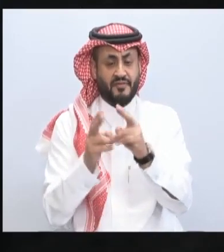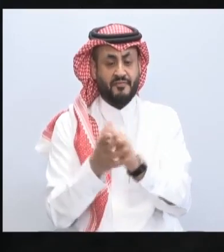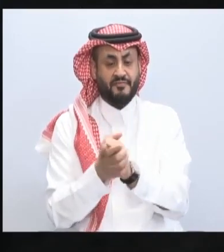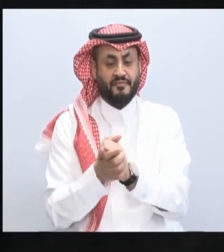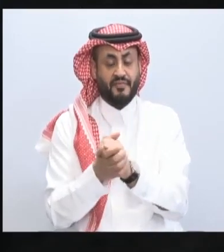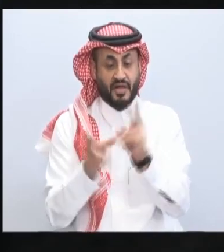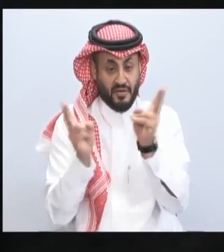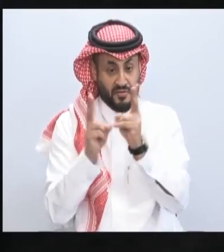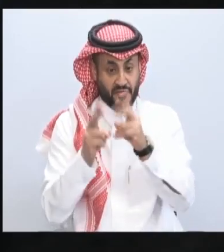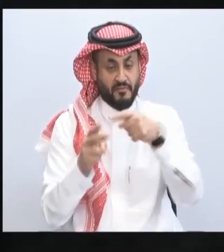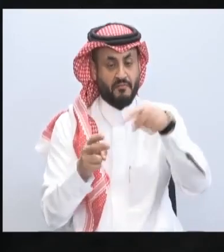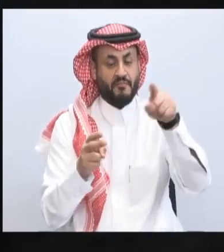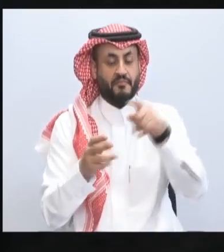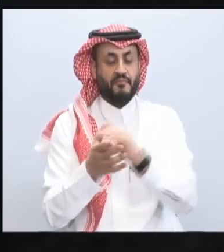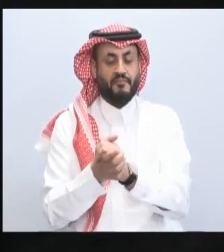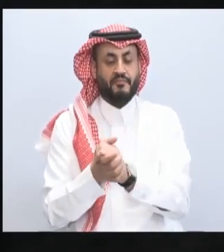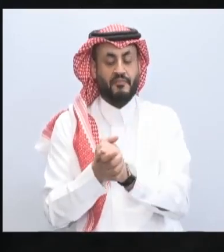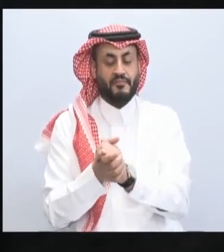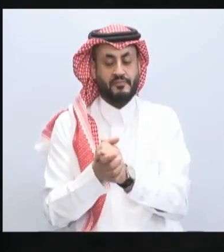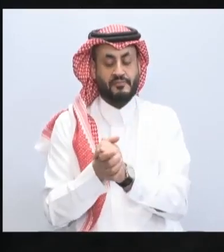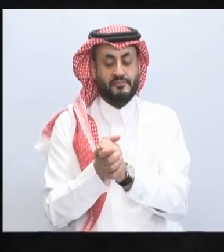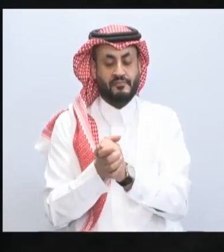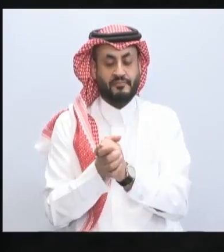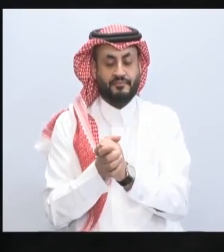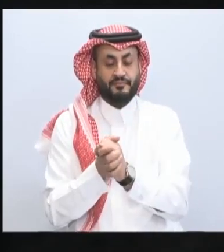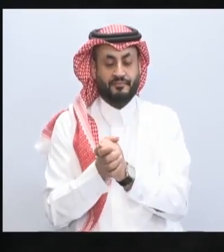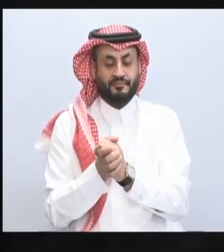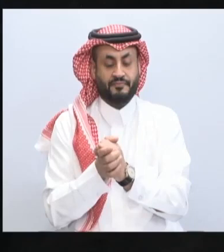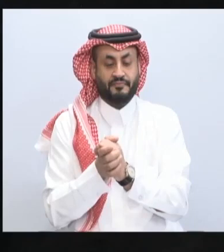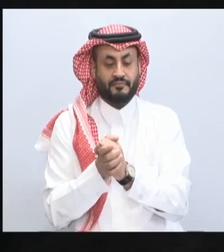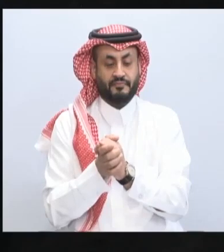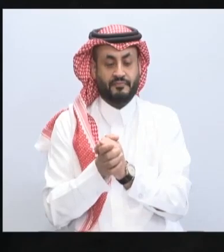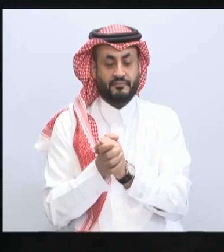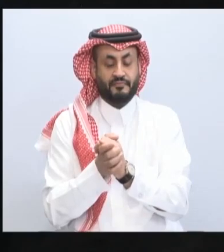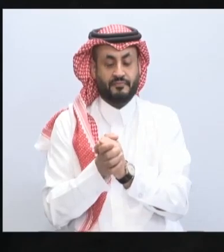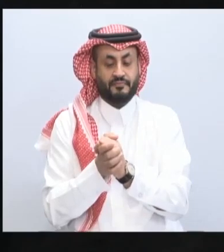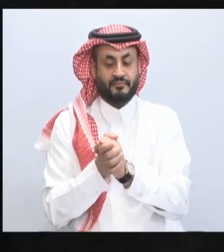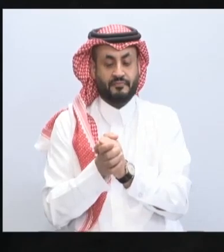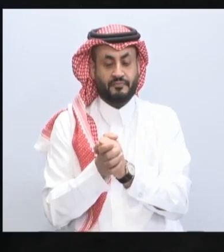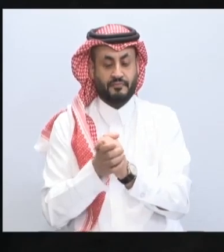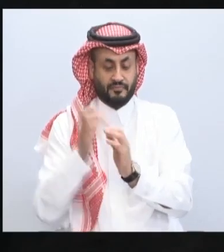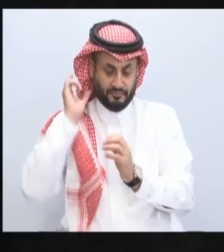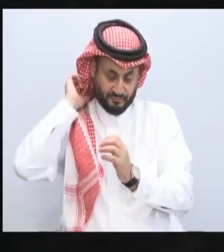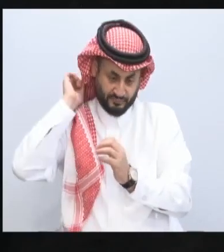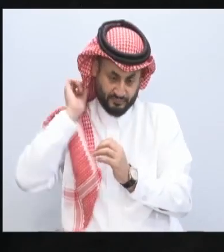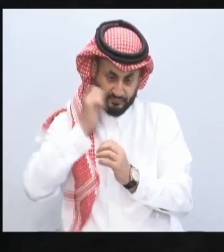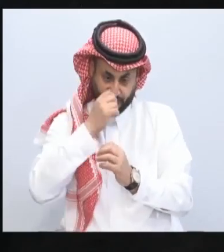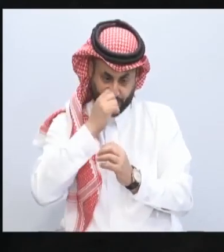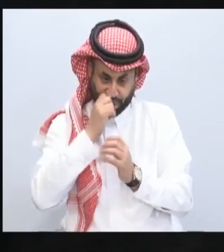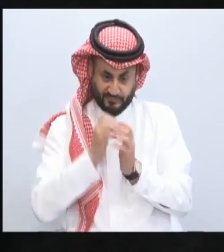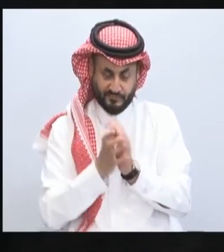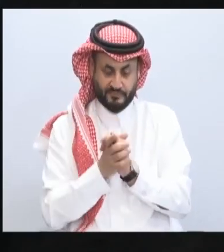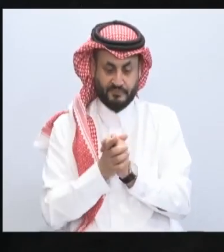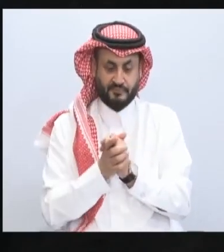people, face-to-face communication, and just talking or being on contact basically or on daily basis. This is something